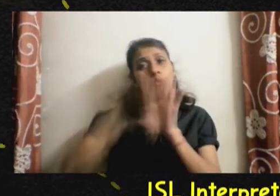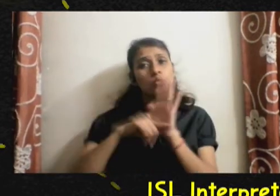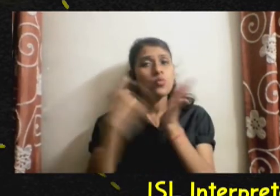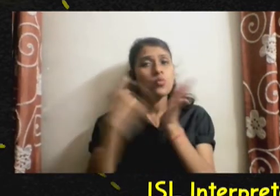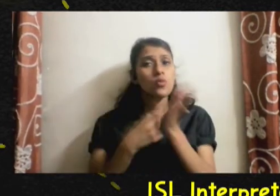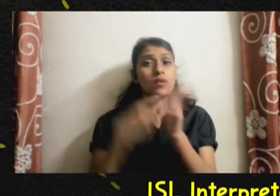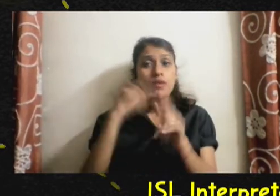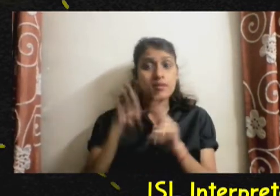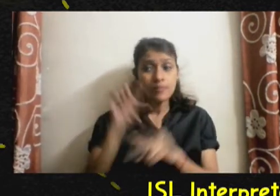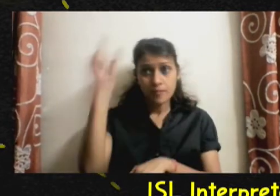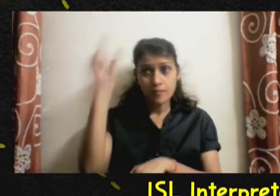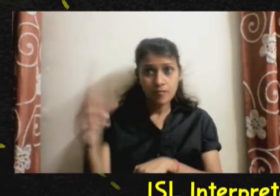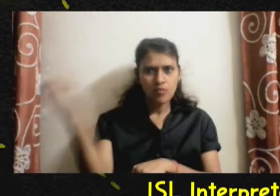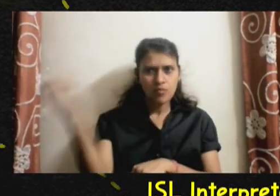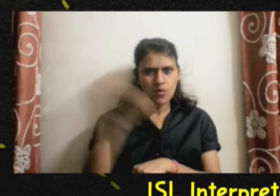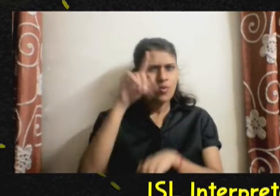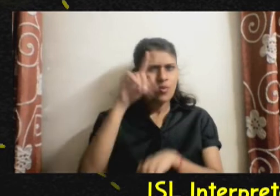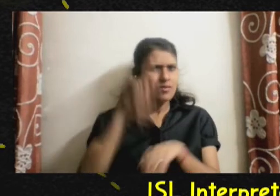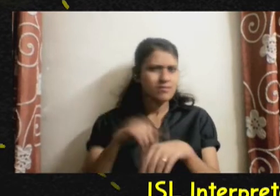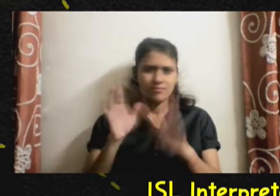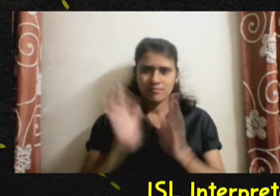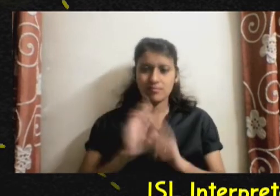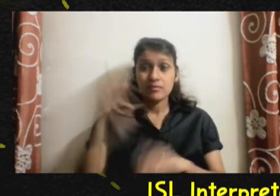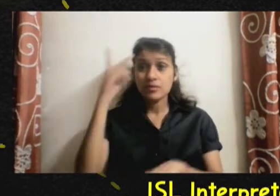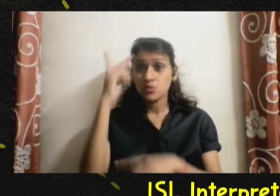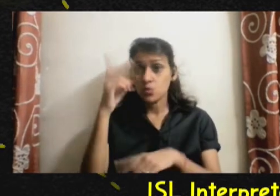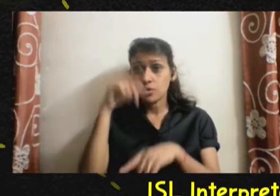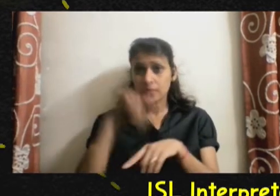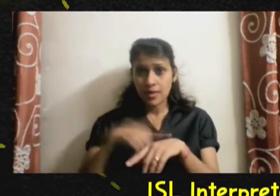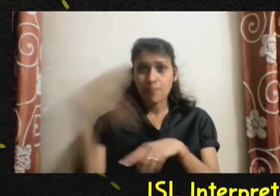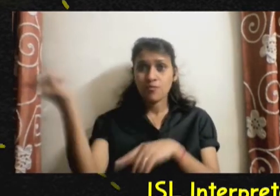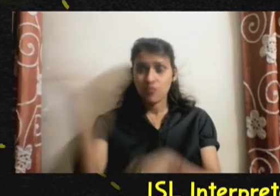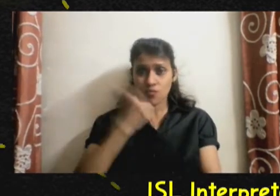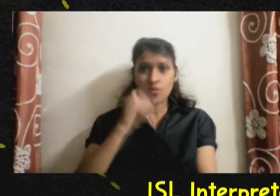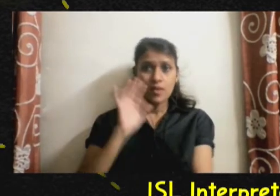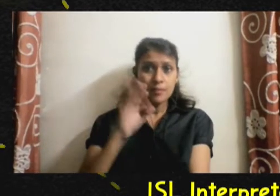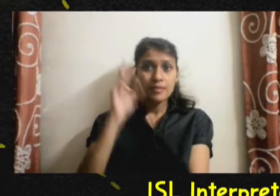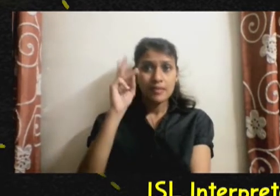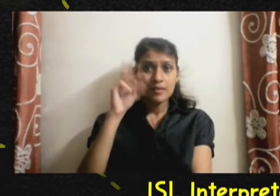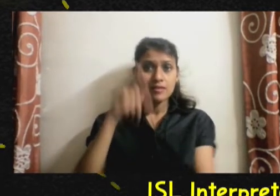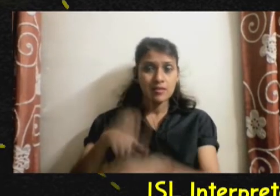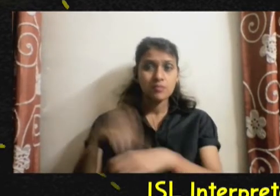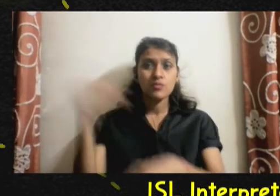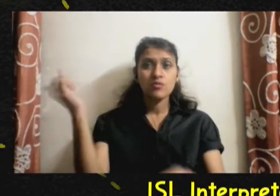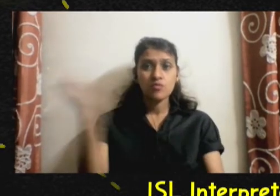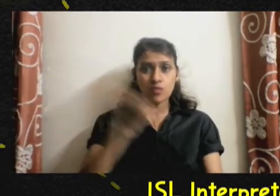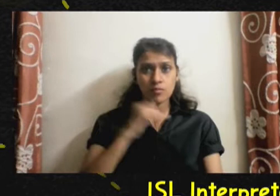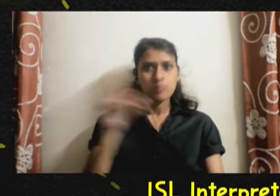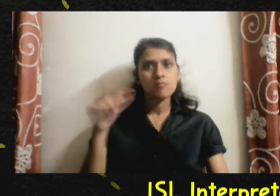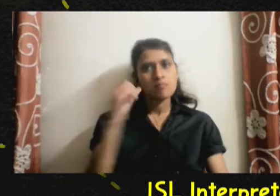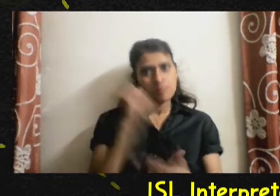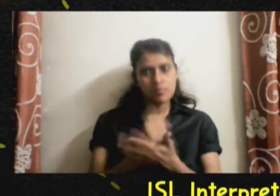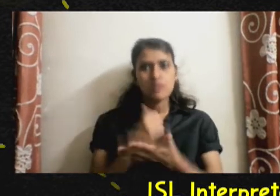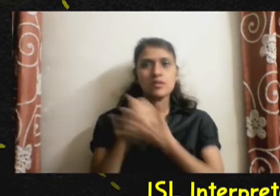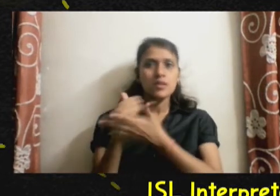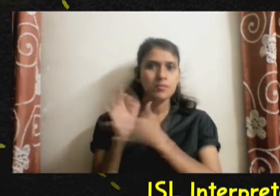if twice, because, the tech can do all this. If after the third time the caller hadn't taken the survey, it wouldn't be given to them. It wouldn't